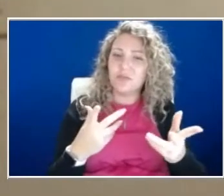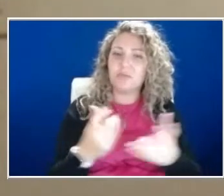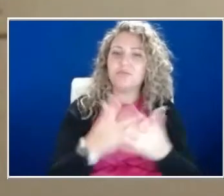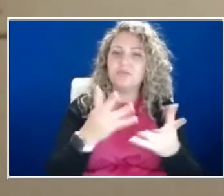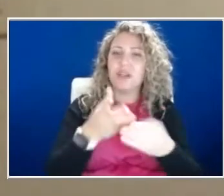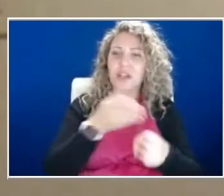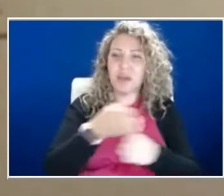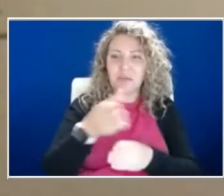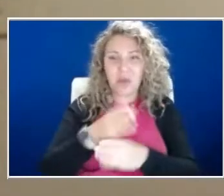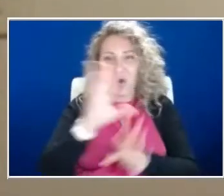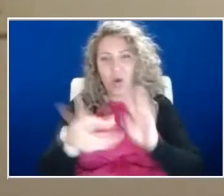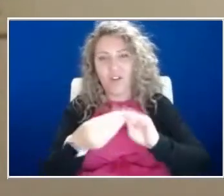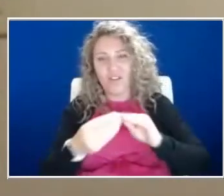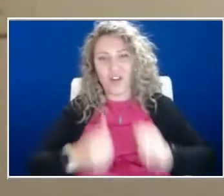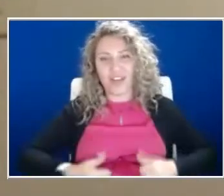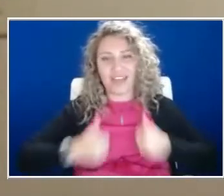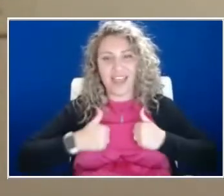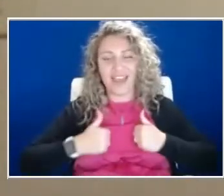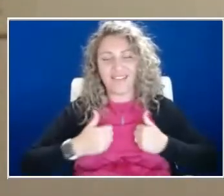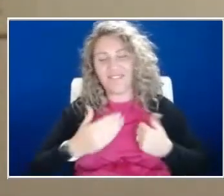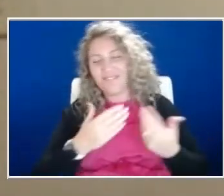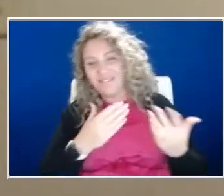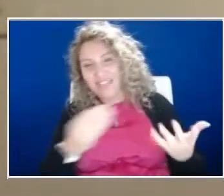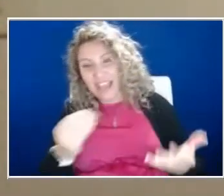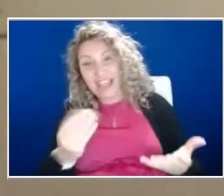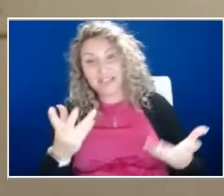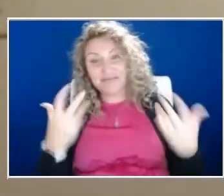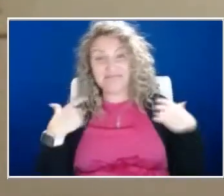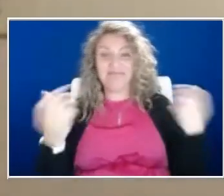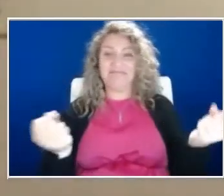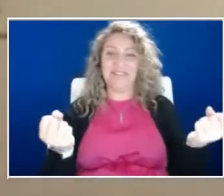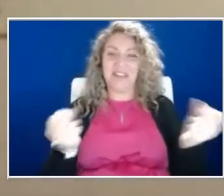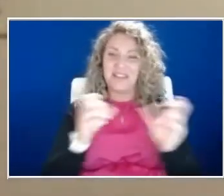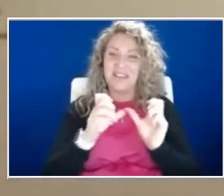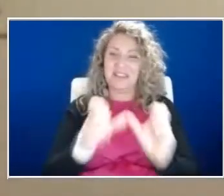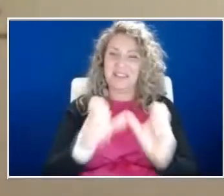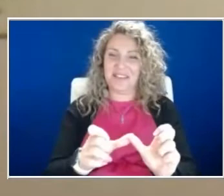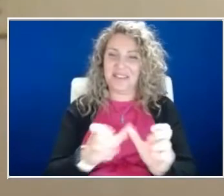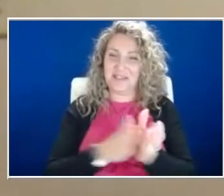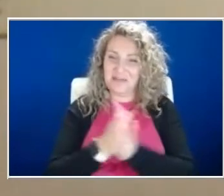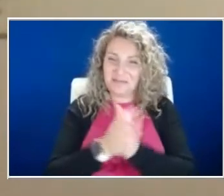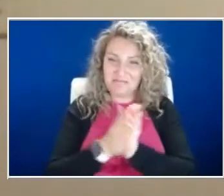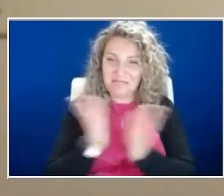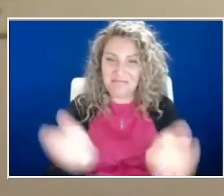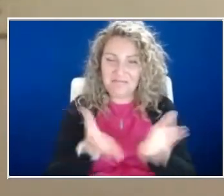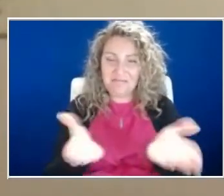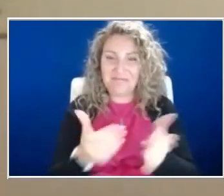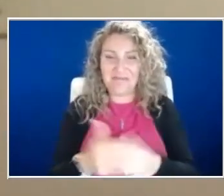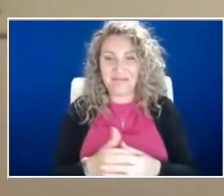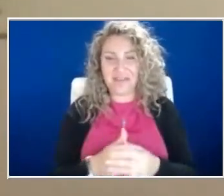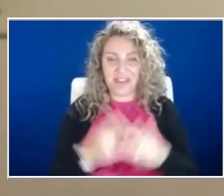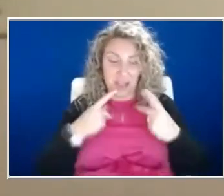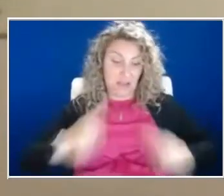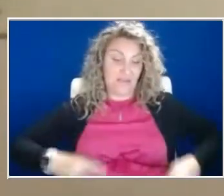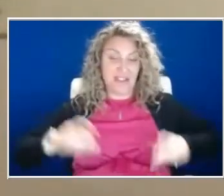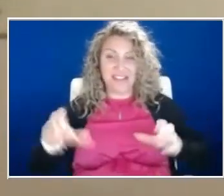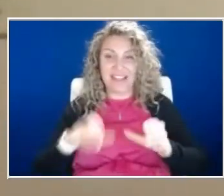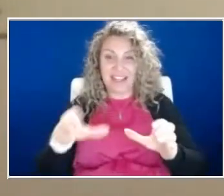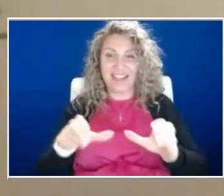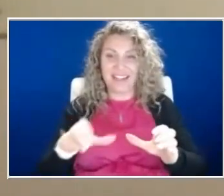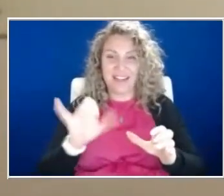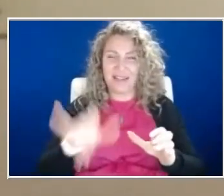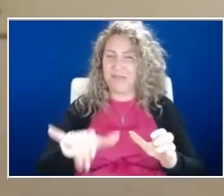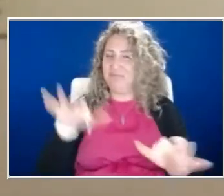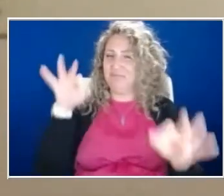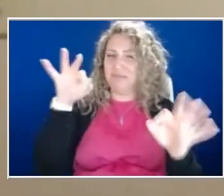overall life and health, and kind of continue to help you continue to push forward. The physical activity, though, is spot on. It is